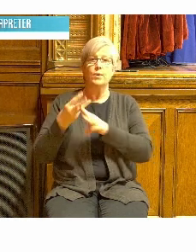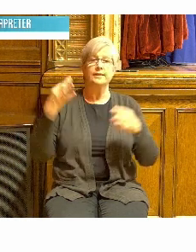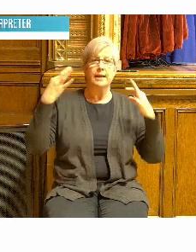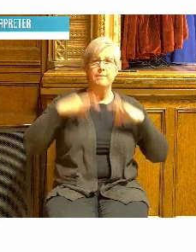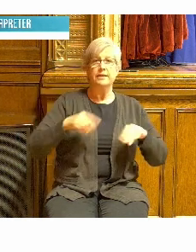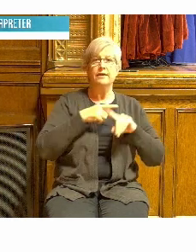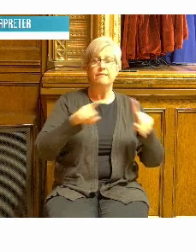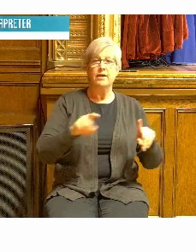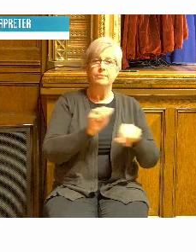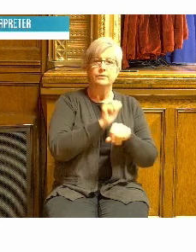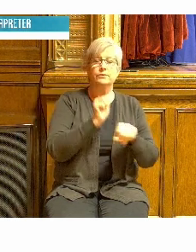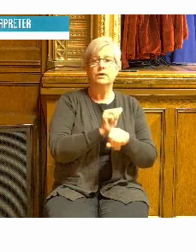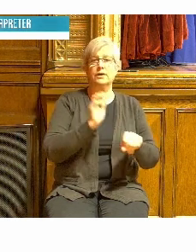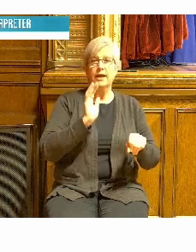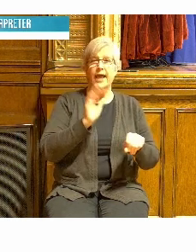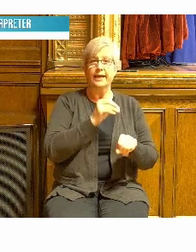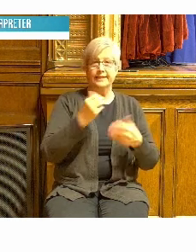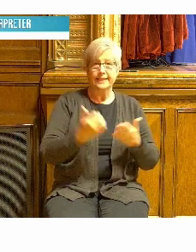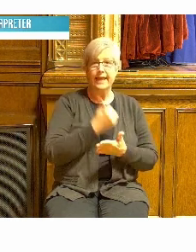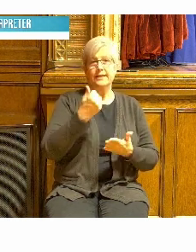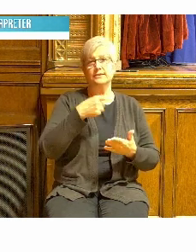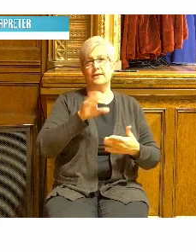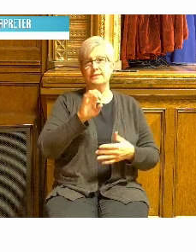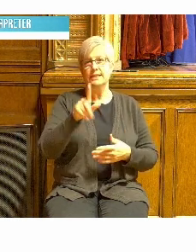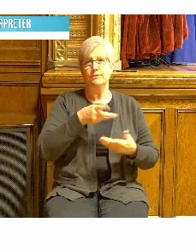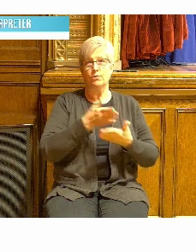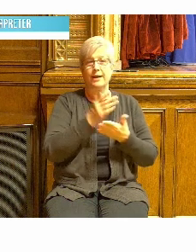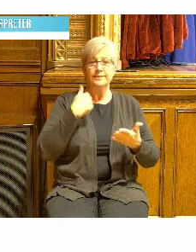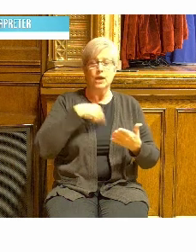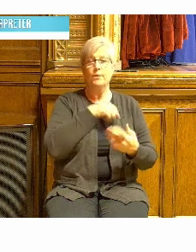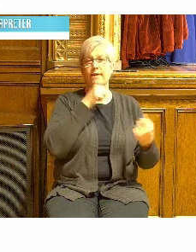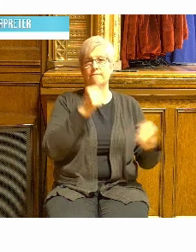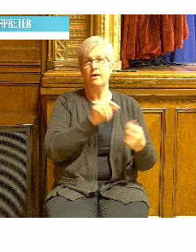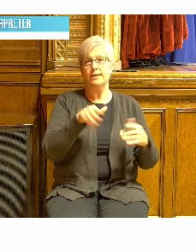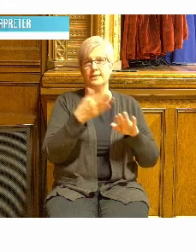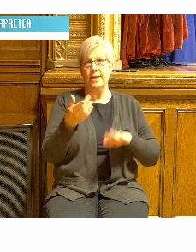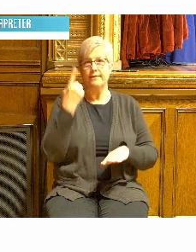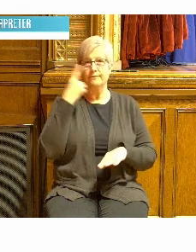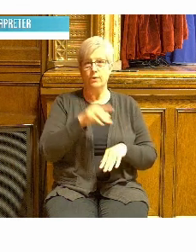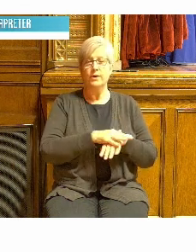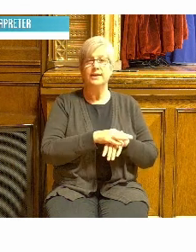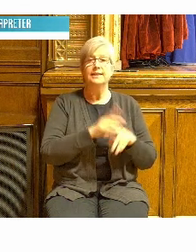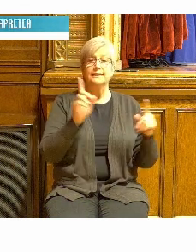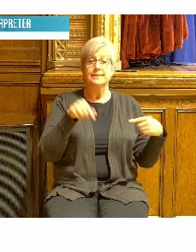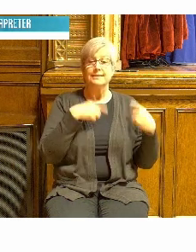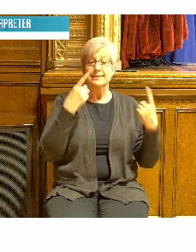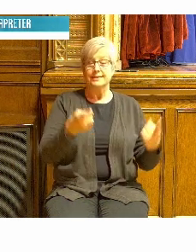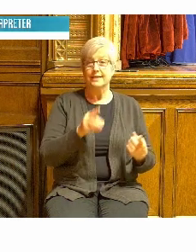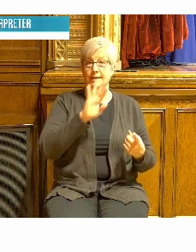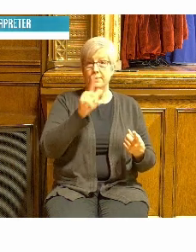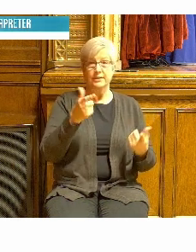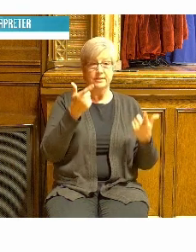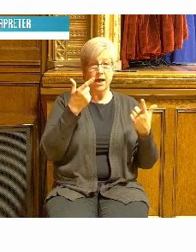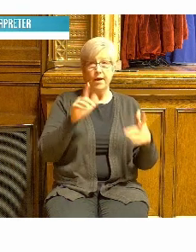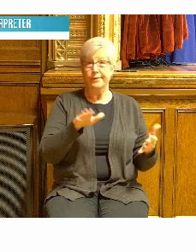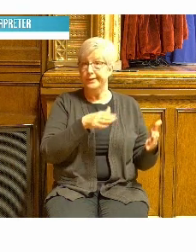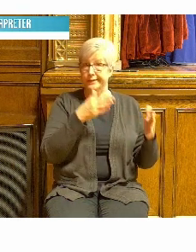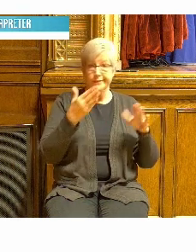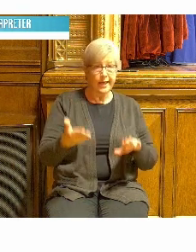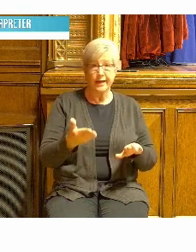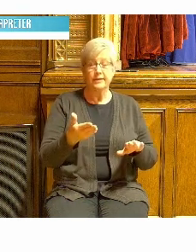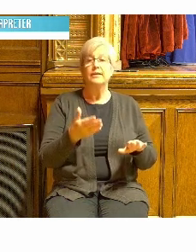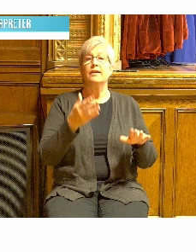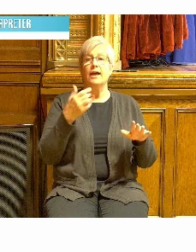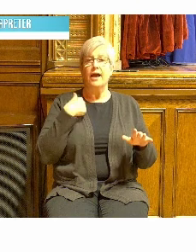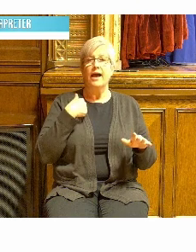the fruits of and the gains of the civil rights that we fought and died for. Since this bill is already deader than a